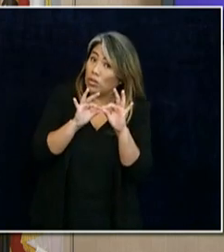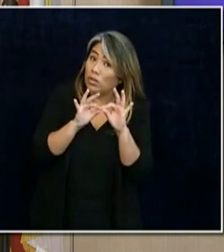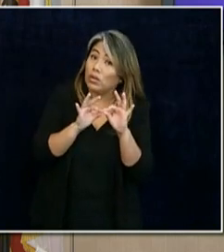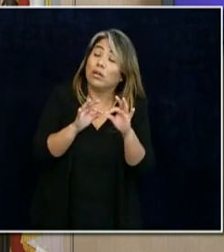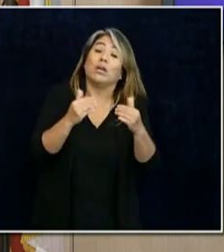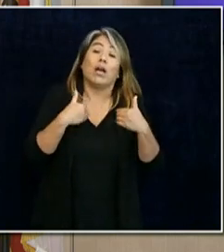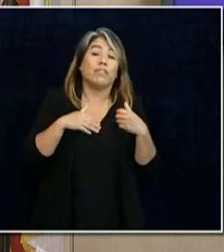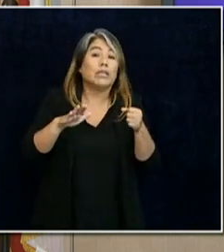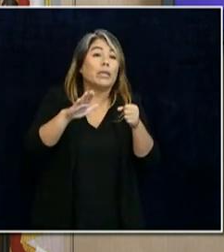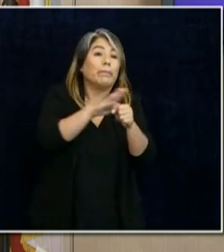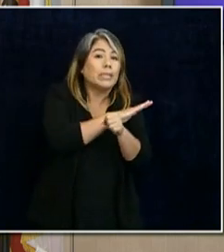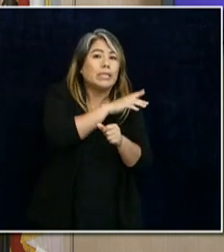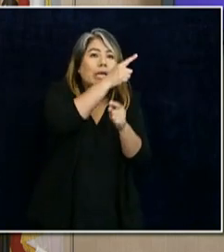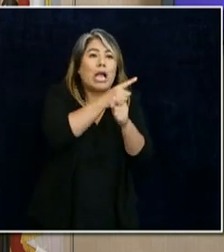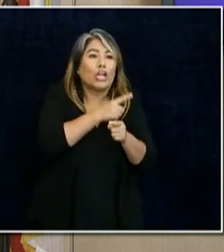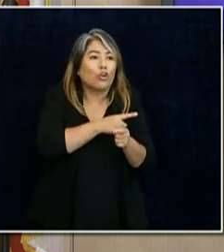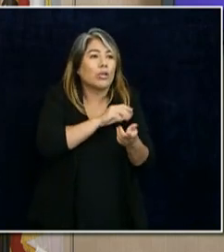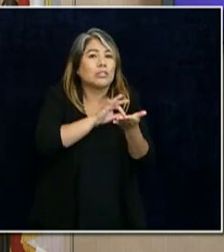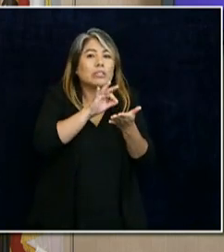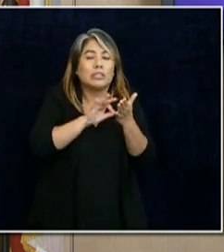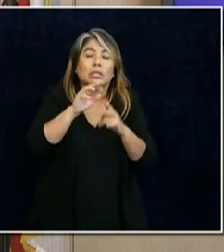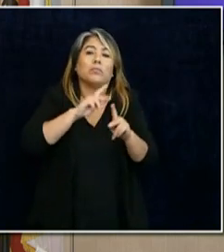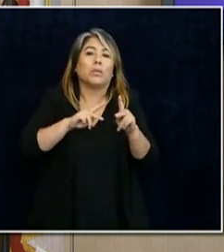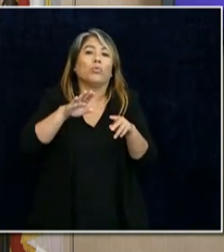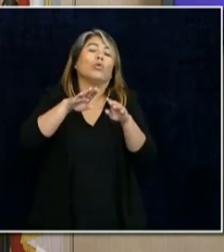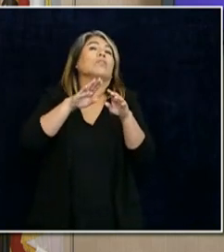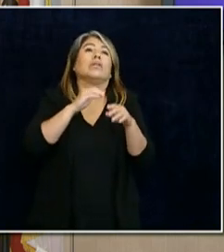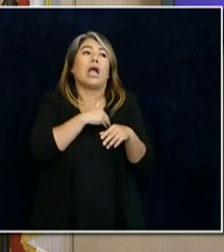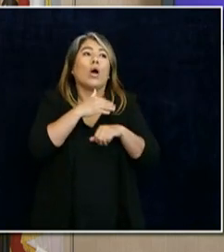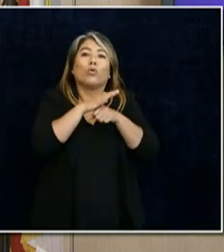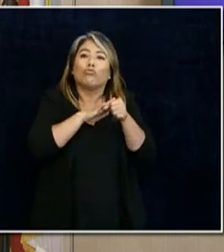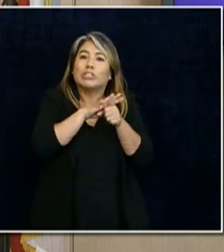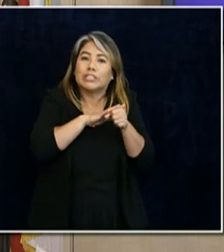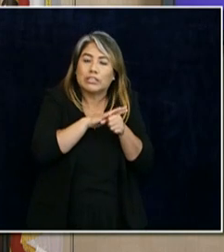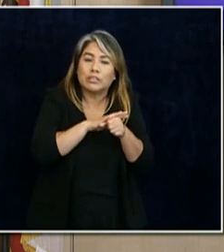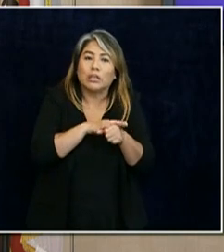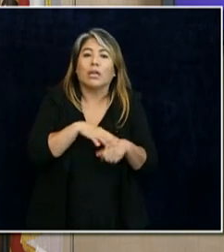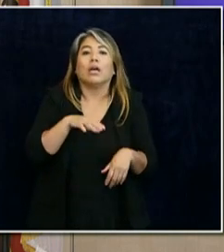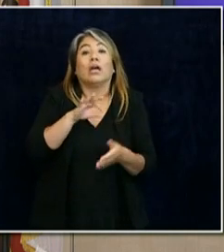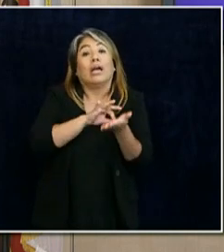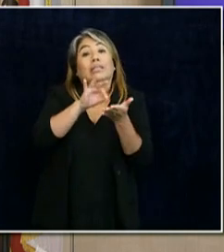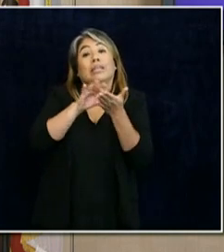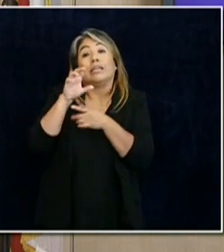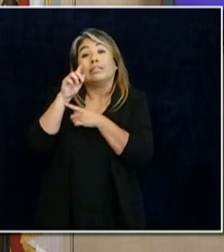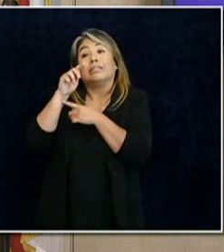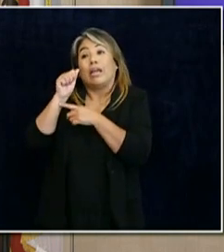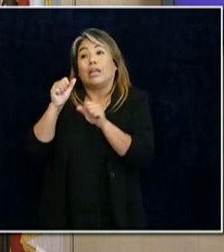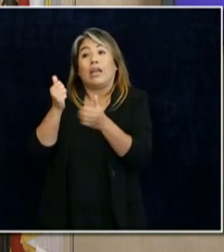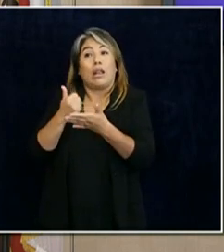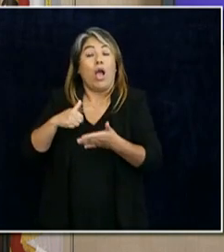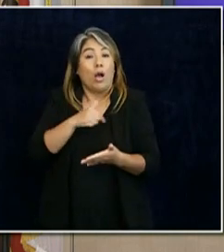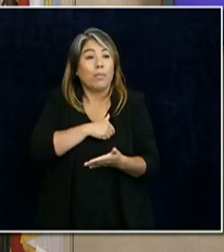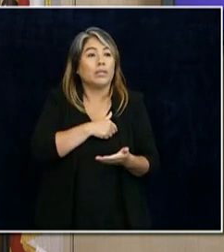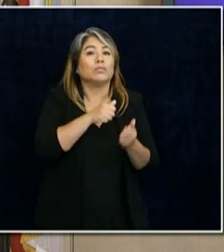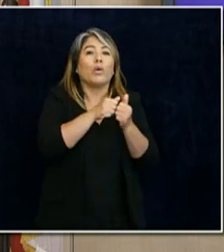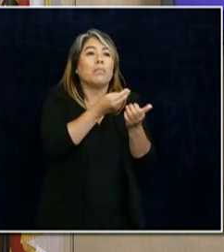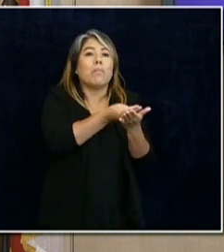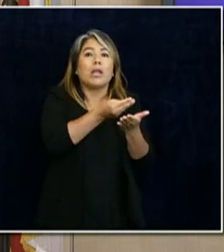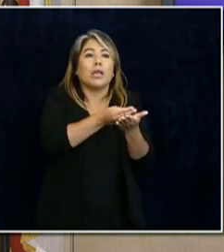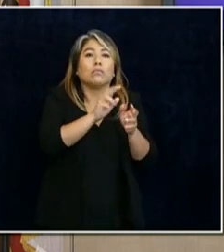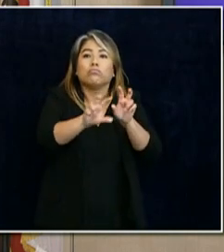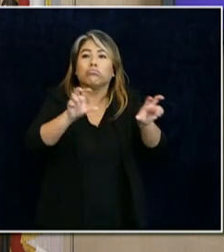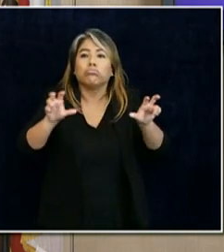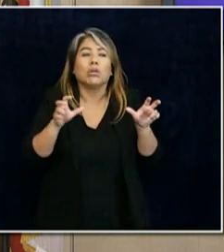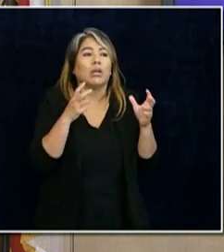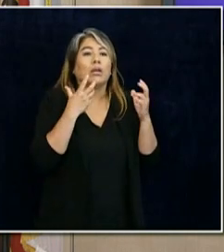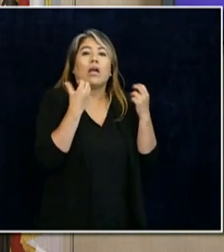have a complete and accurate count of the number of people living in our region. Census data can help our region get funding for vital programs like